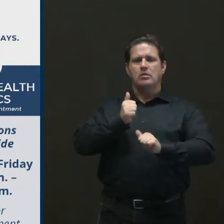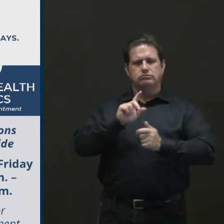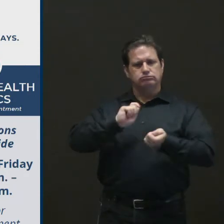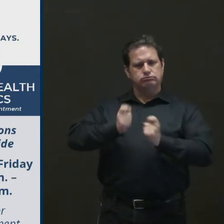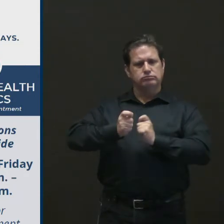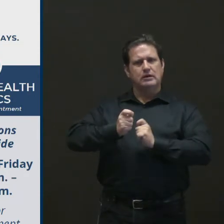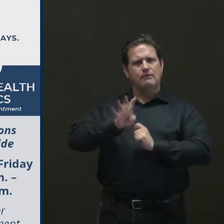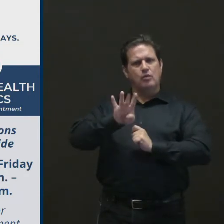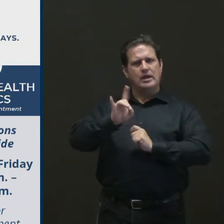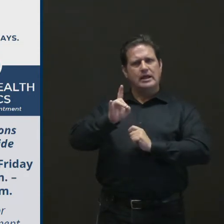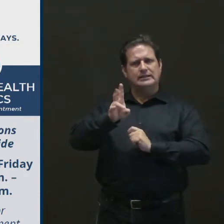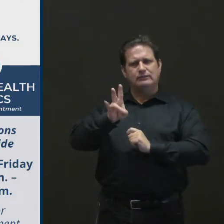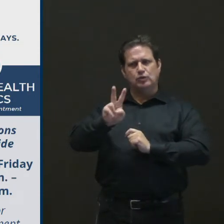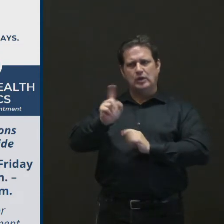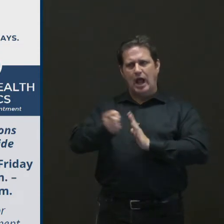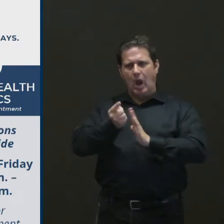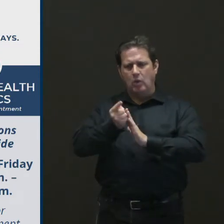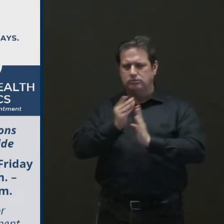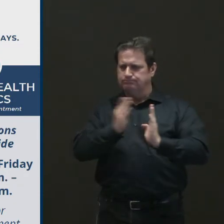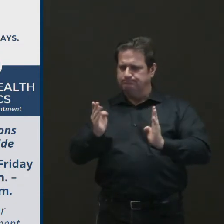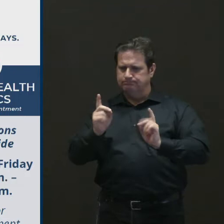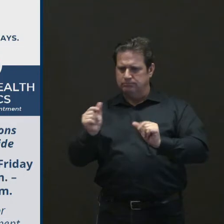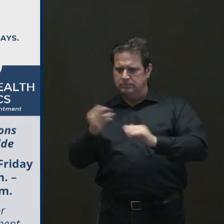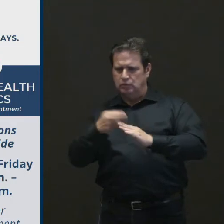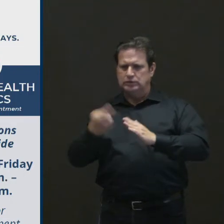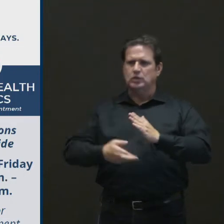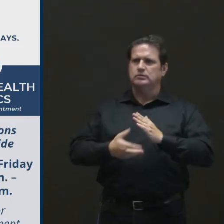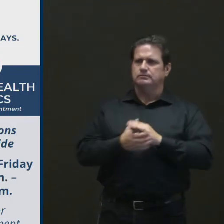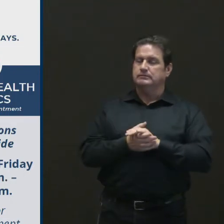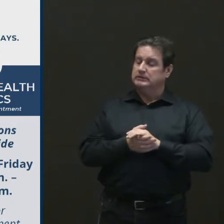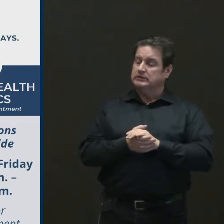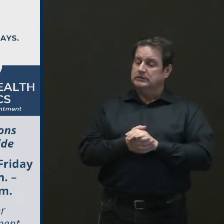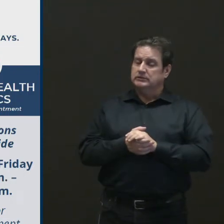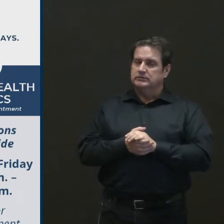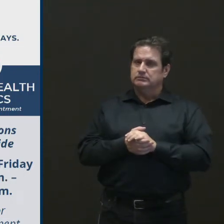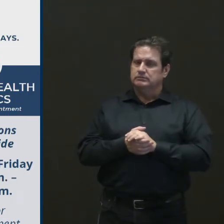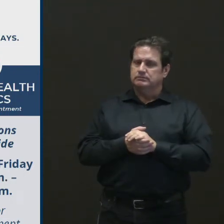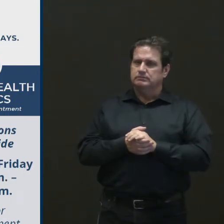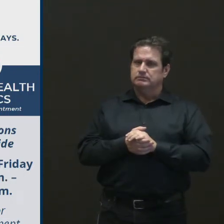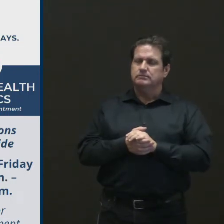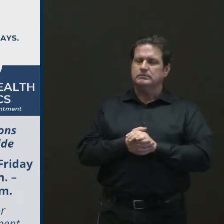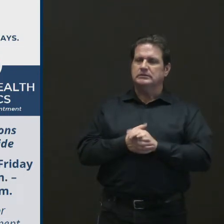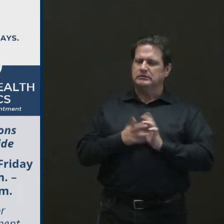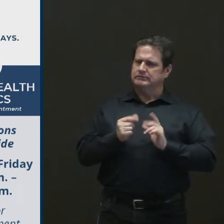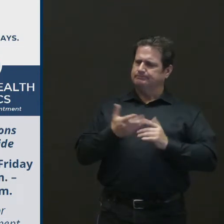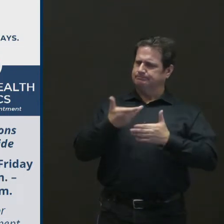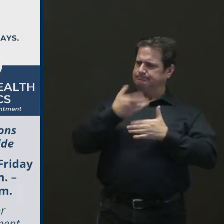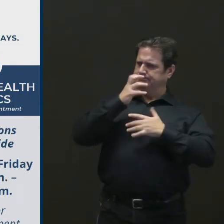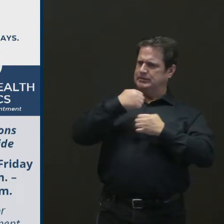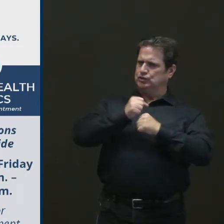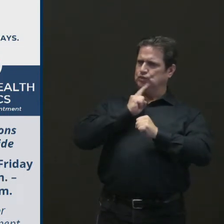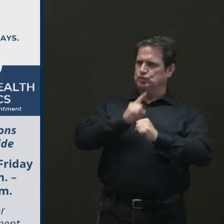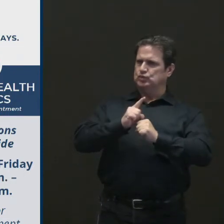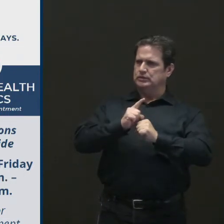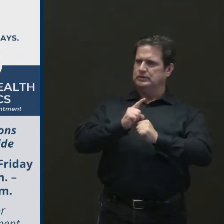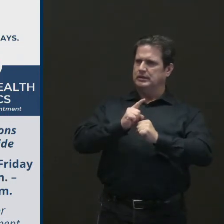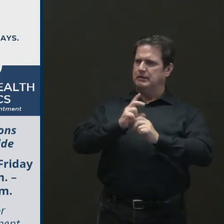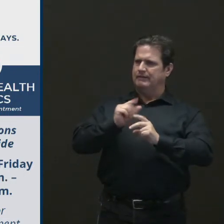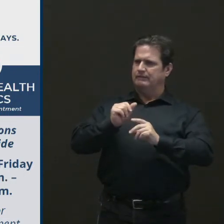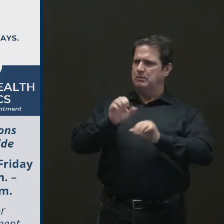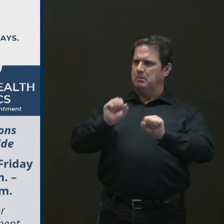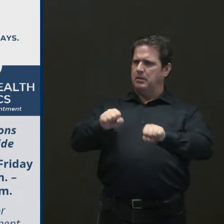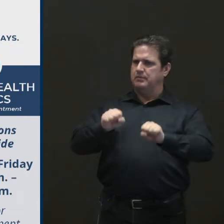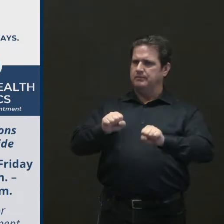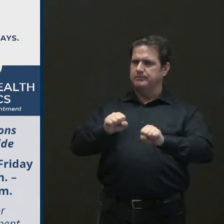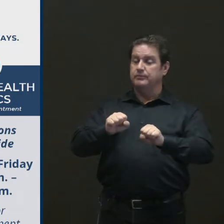right around that 48 to 72 hour mark now. So we've been very stringent to making sure that we get this turnaround as much as possible.